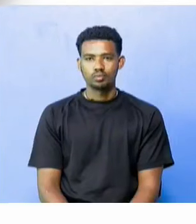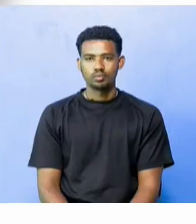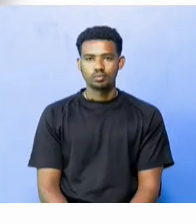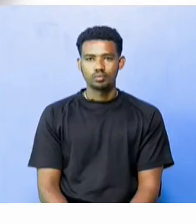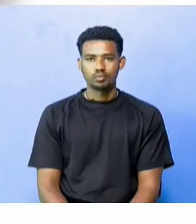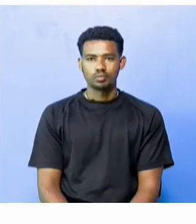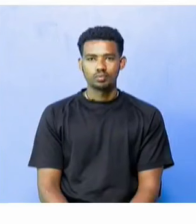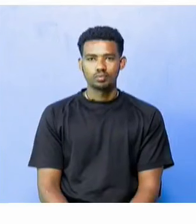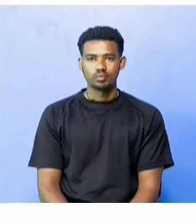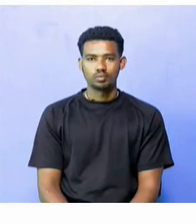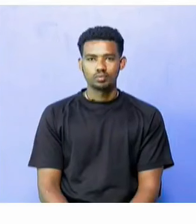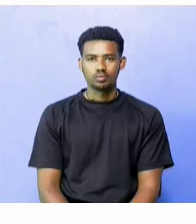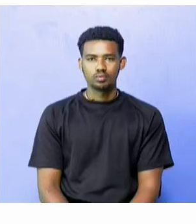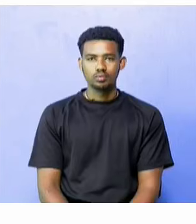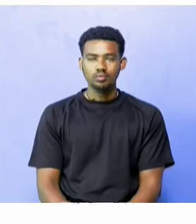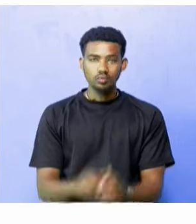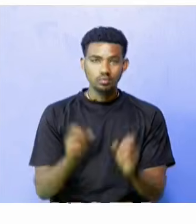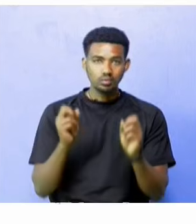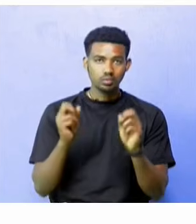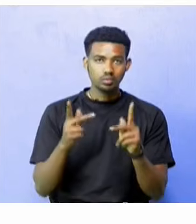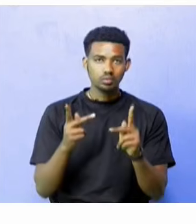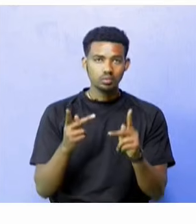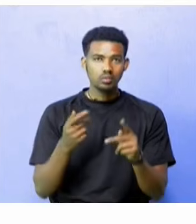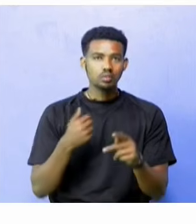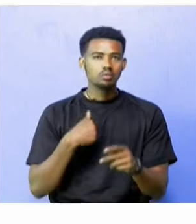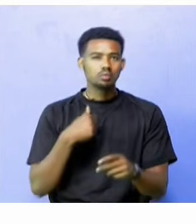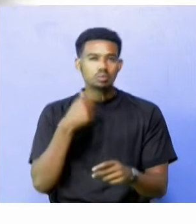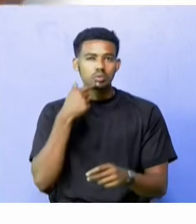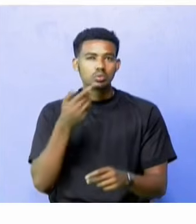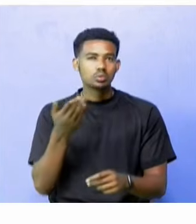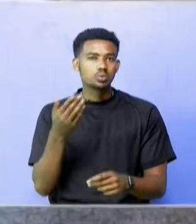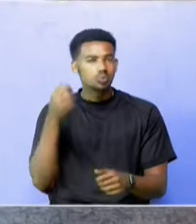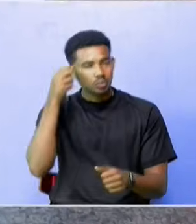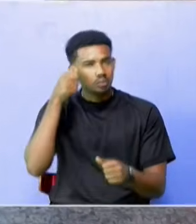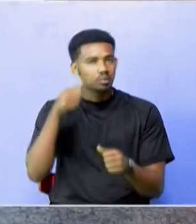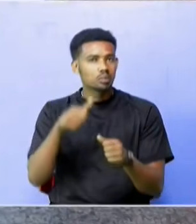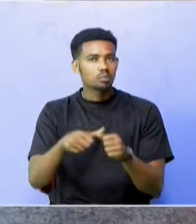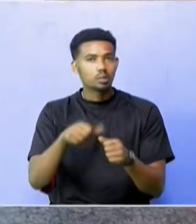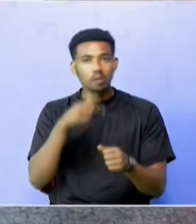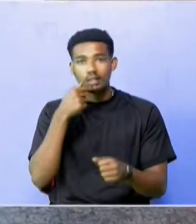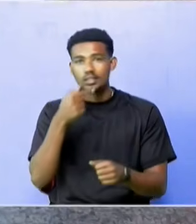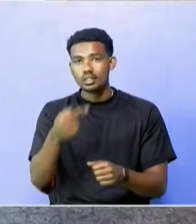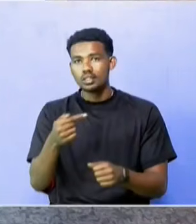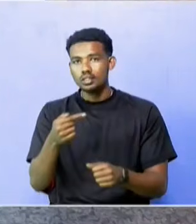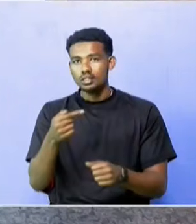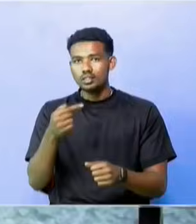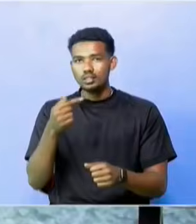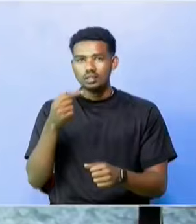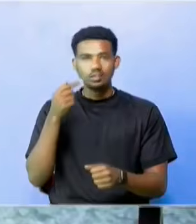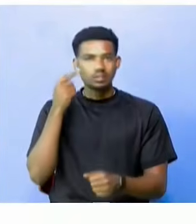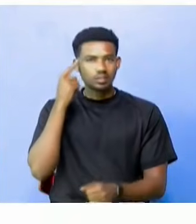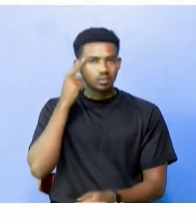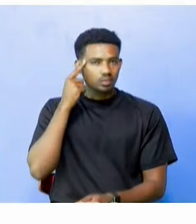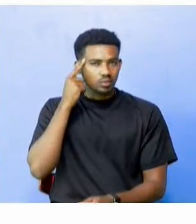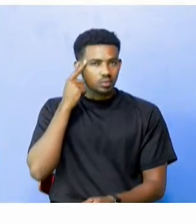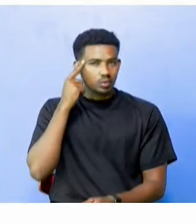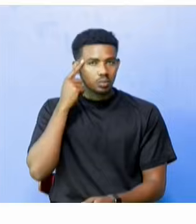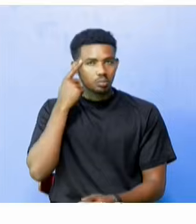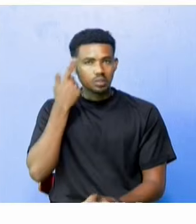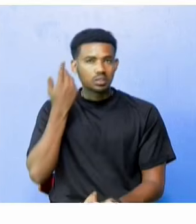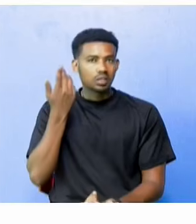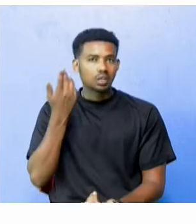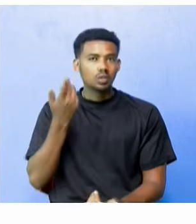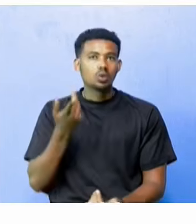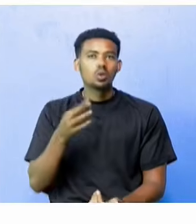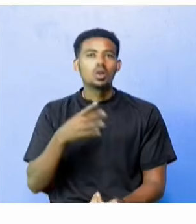All right. Or, as I told you, I want you to remember by saying imaginary condition or